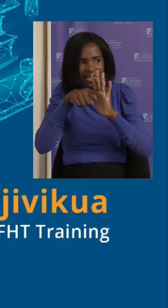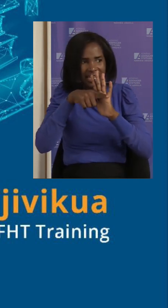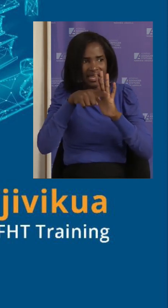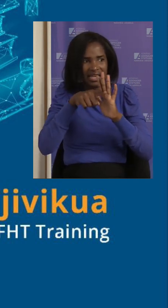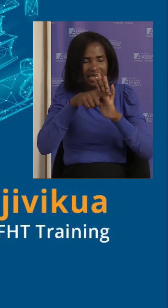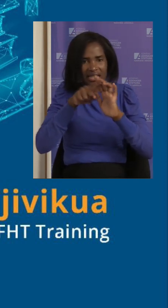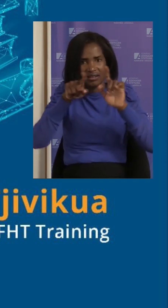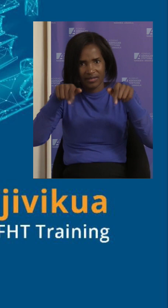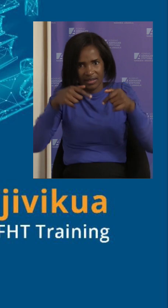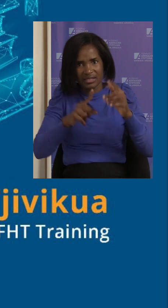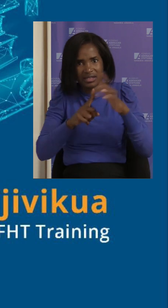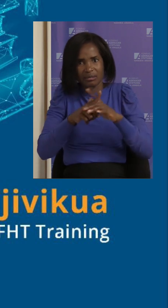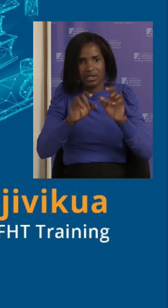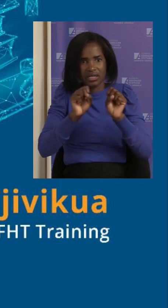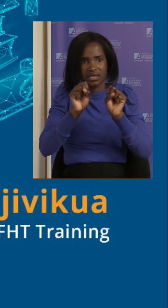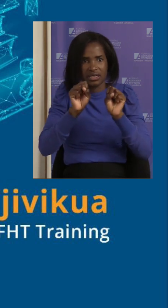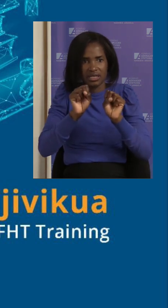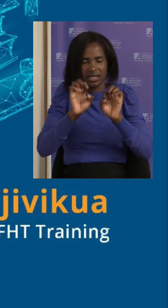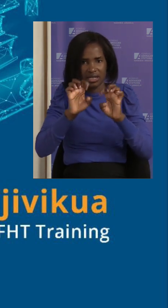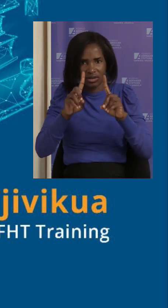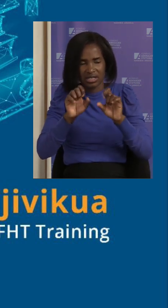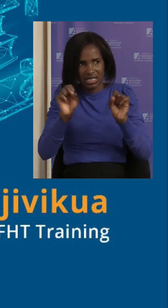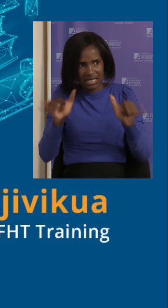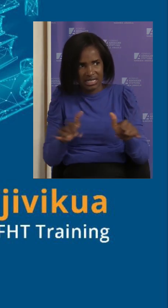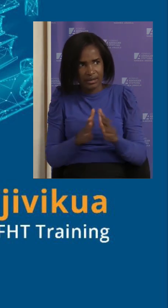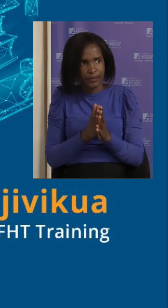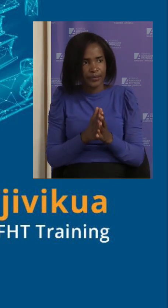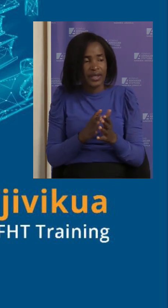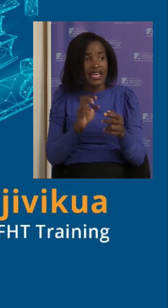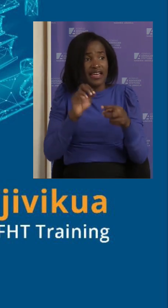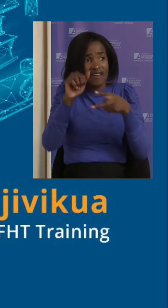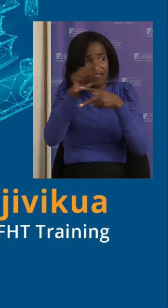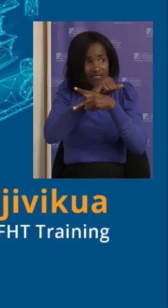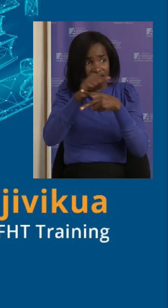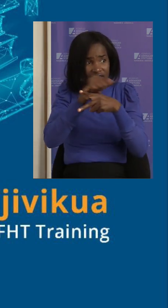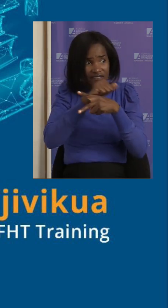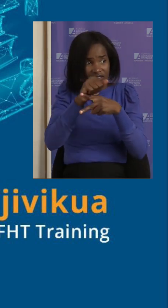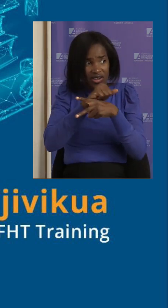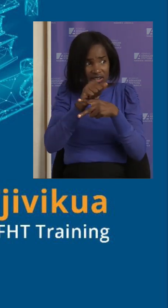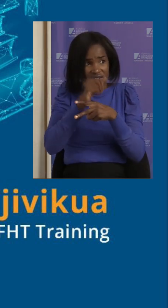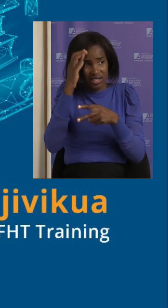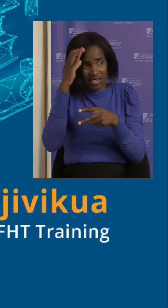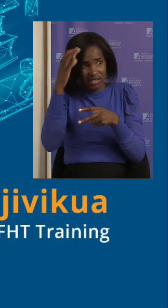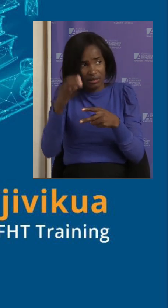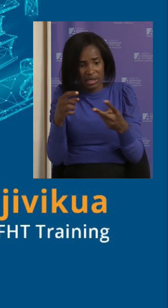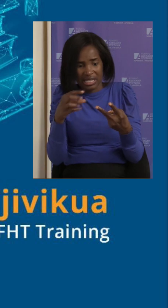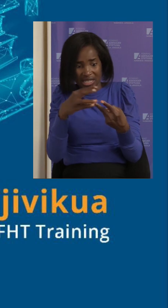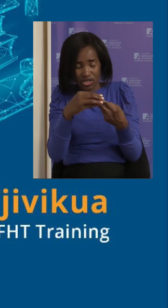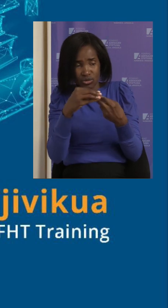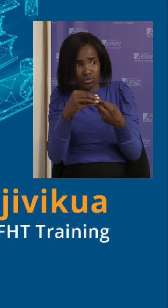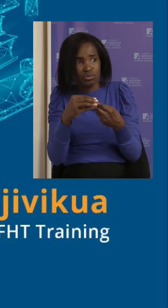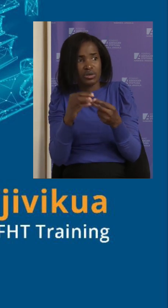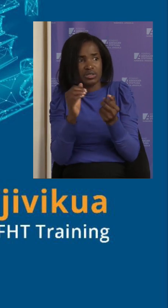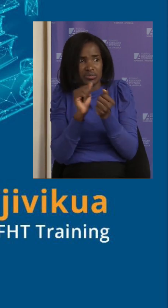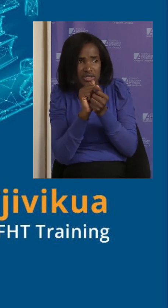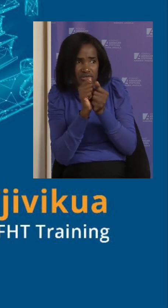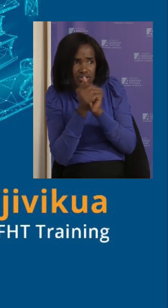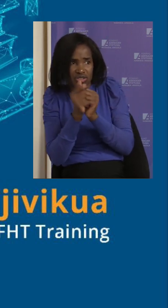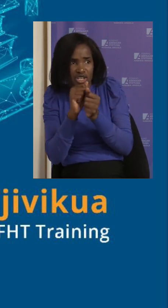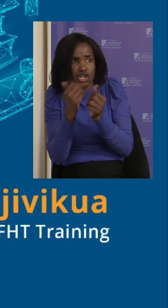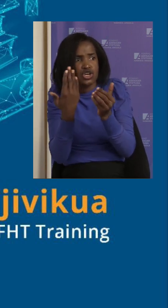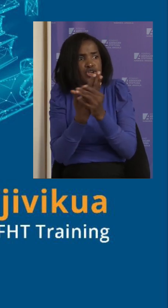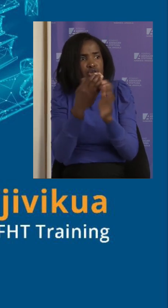education system. Recommendation number 4, vocational and academic. The two streams must be properly adjusted in the